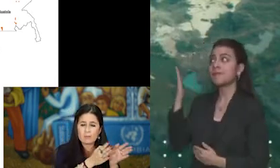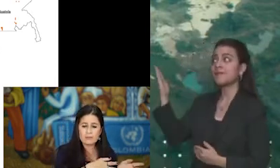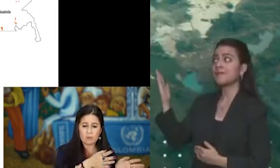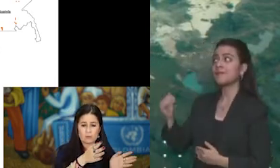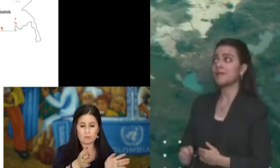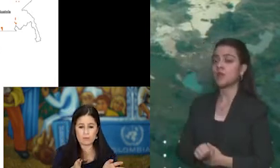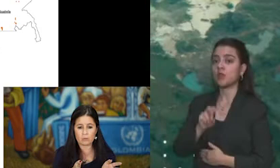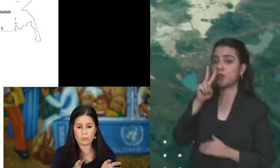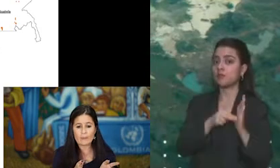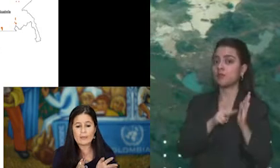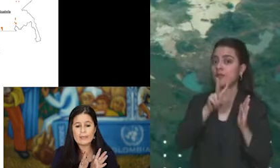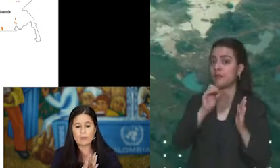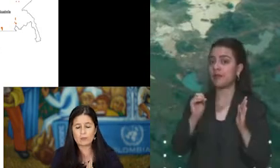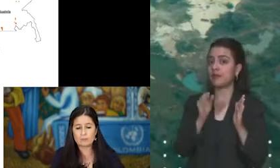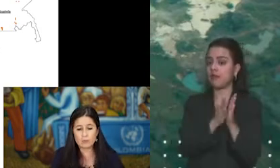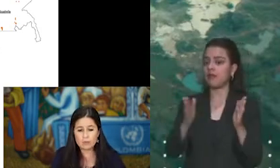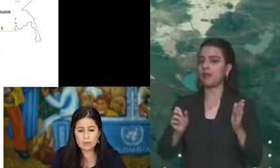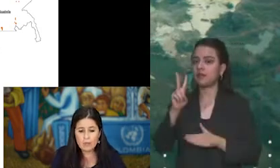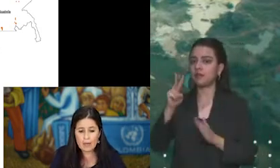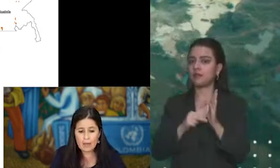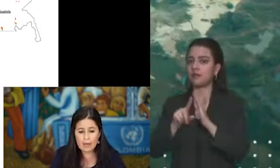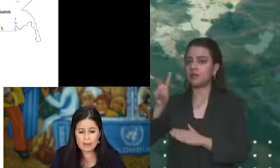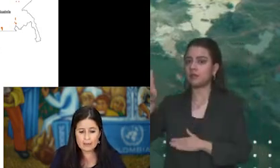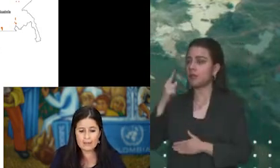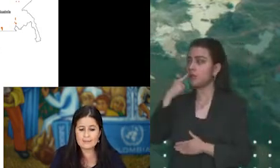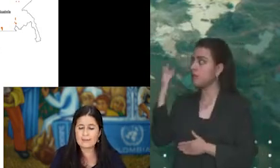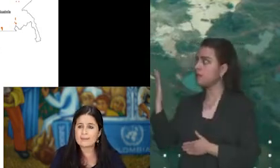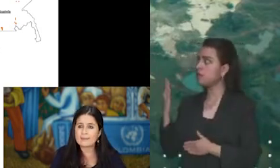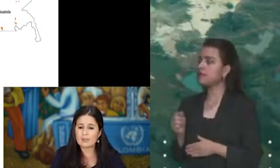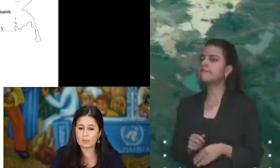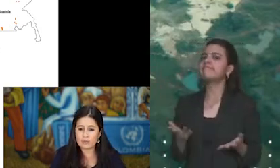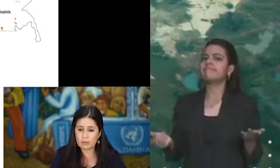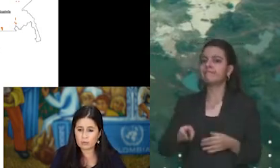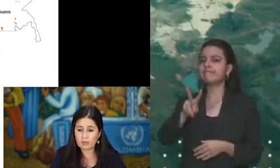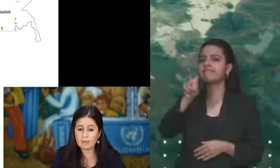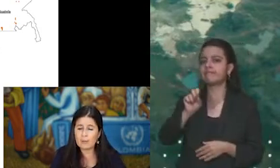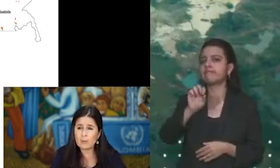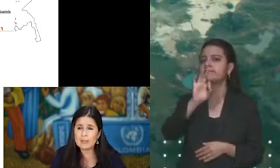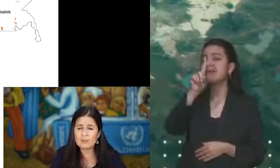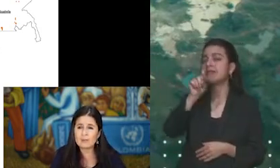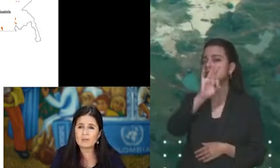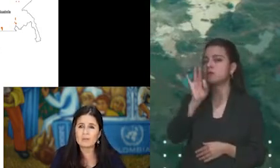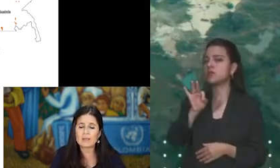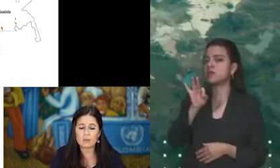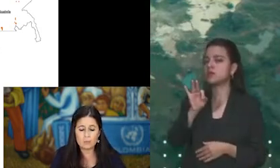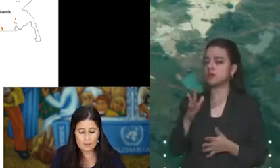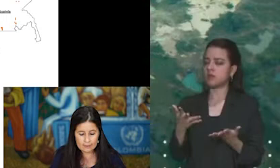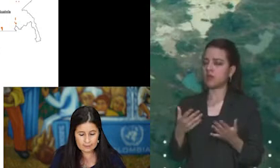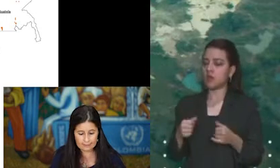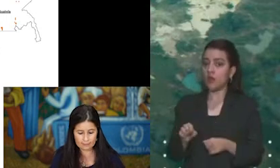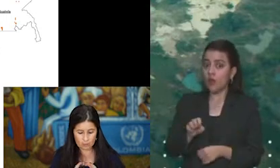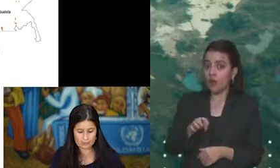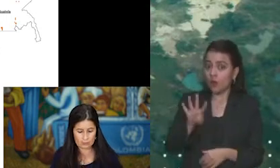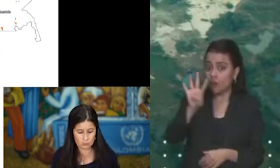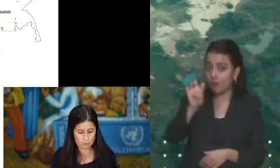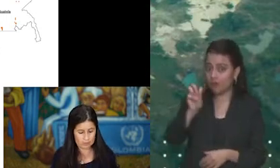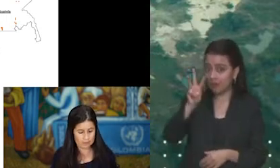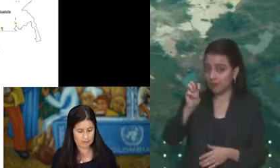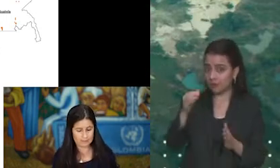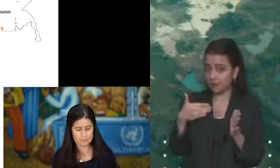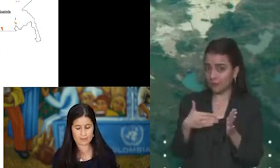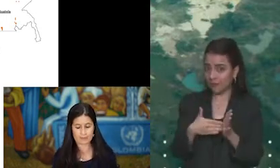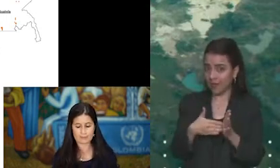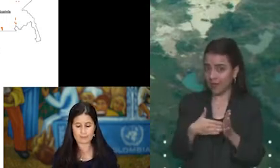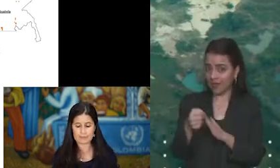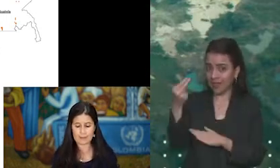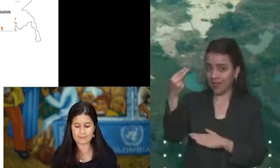2020 and 2021, and they correspond to 76%. However, here we're not talking about the 98,000 hectares